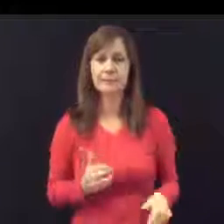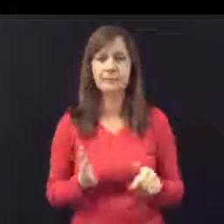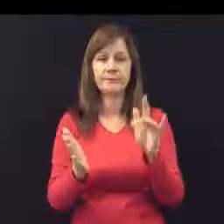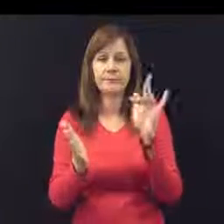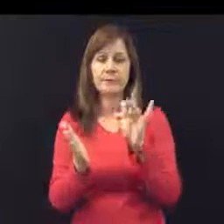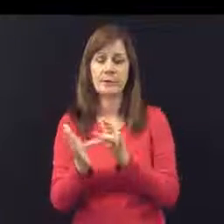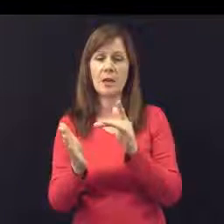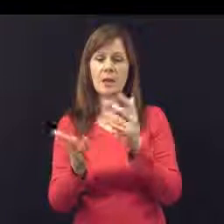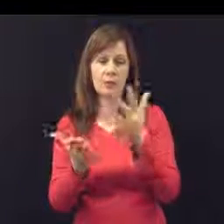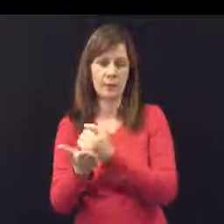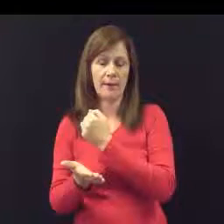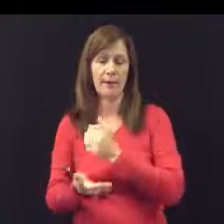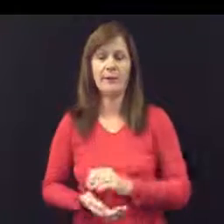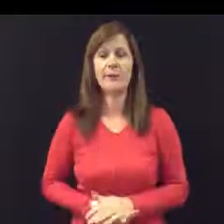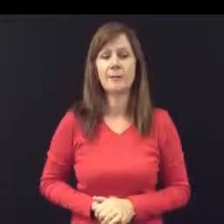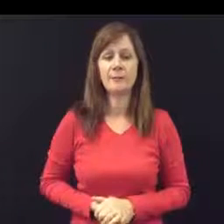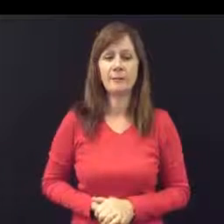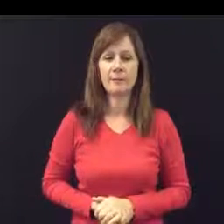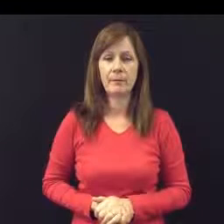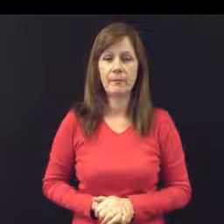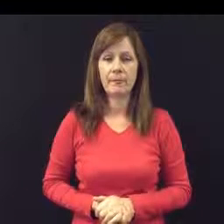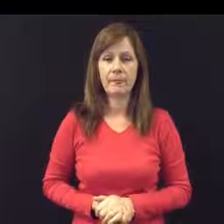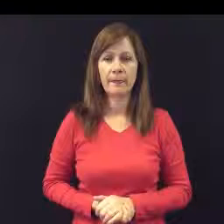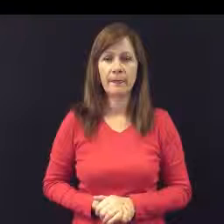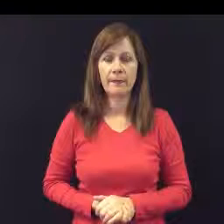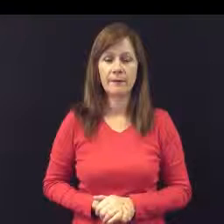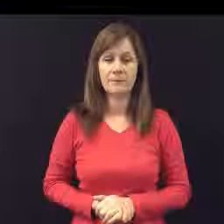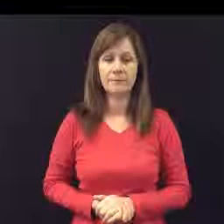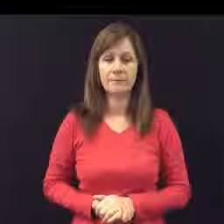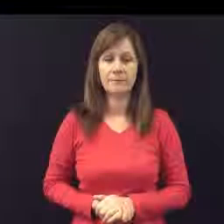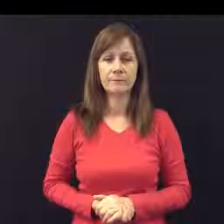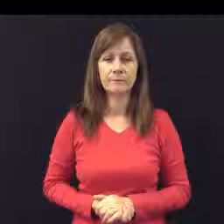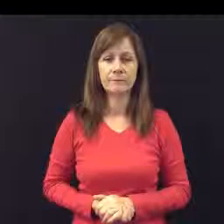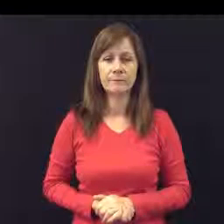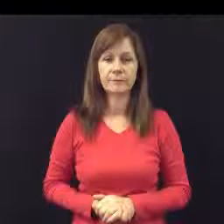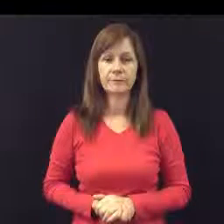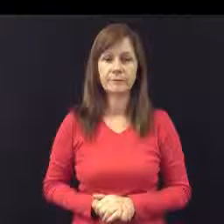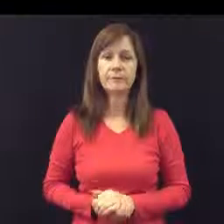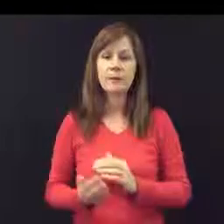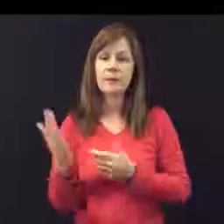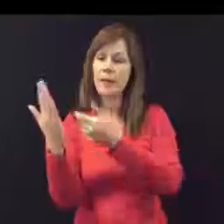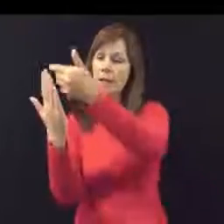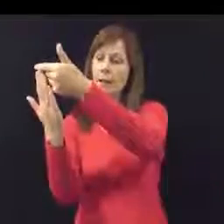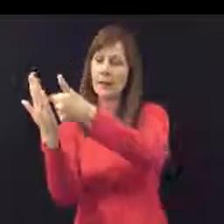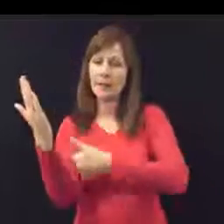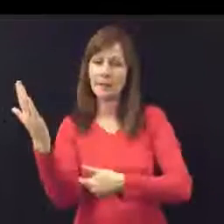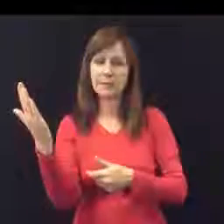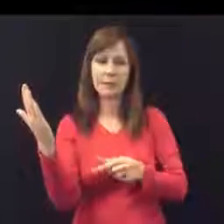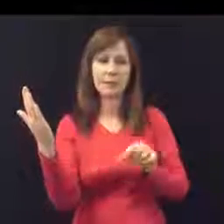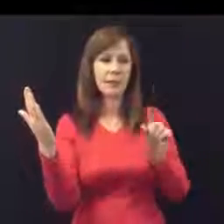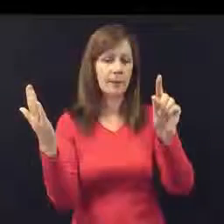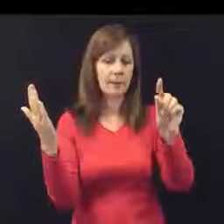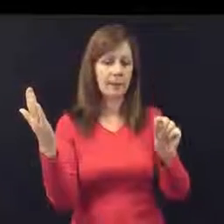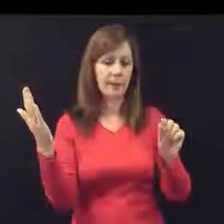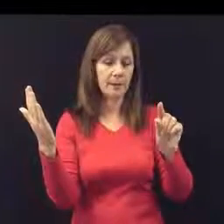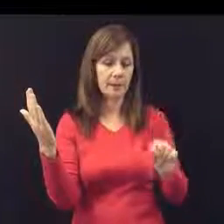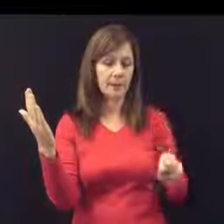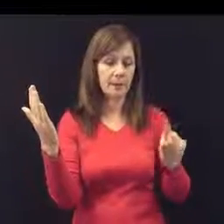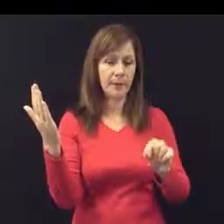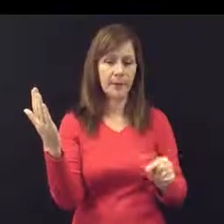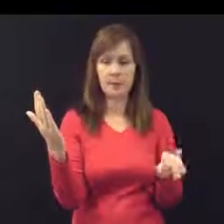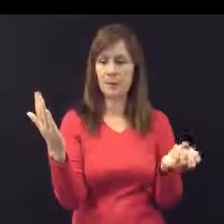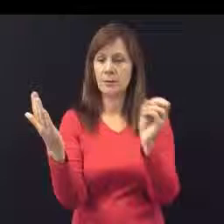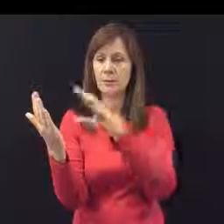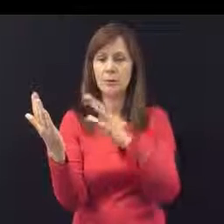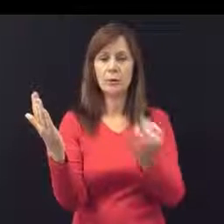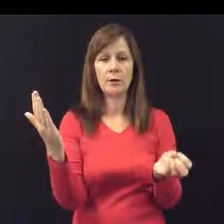right, then enter the name of this playlist in the New Playlist title box that appears. Tap on the Save button.